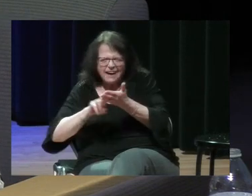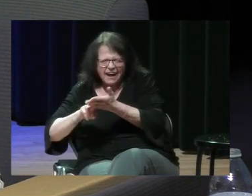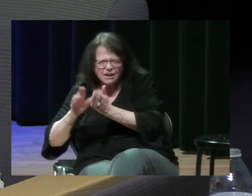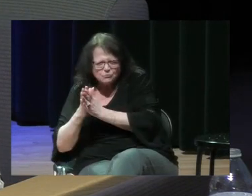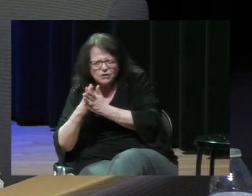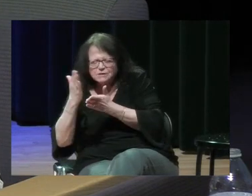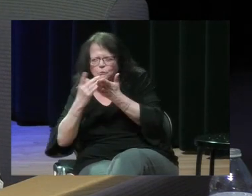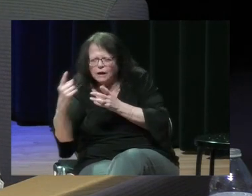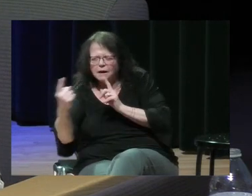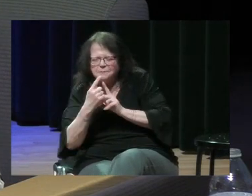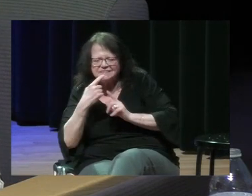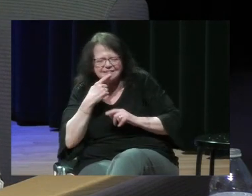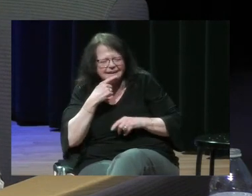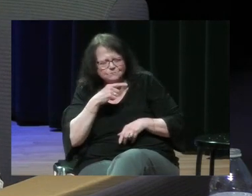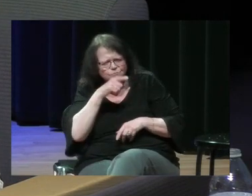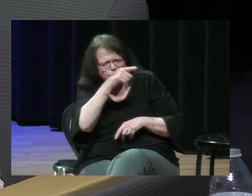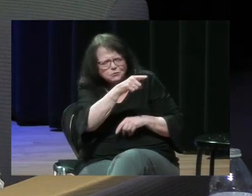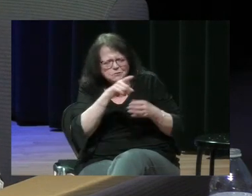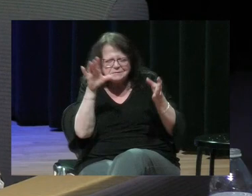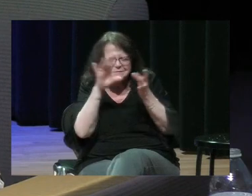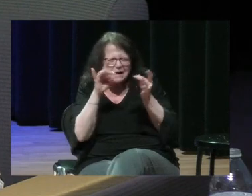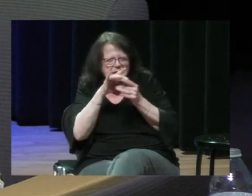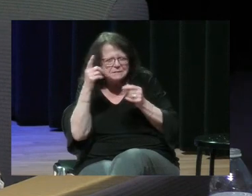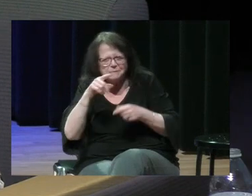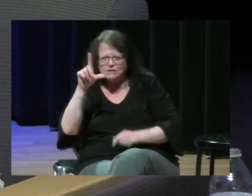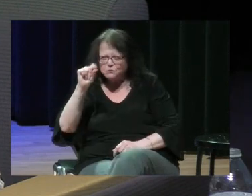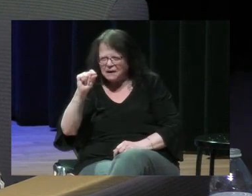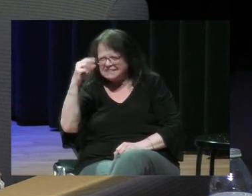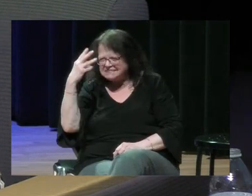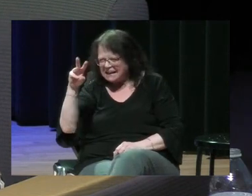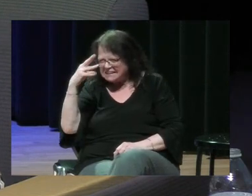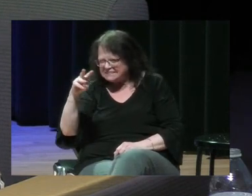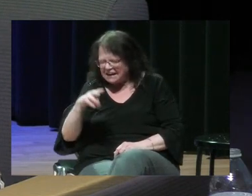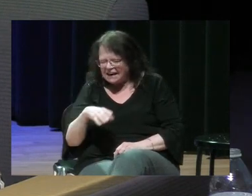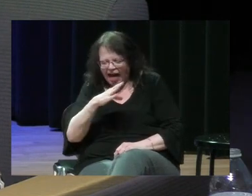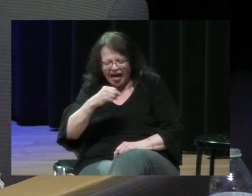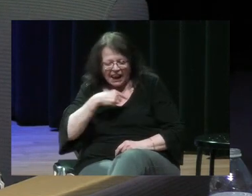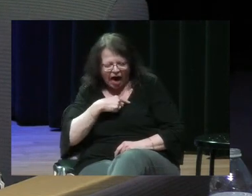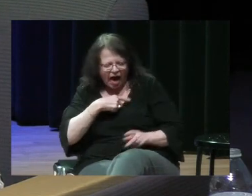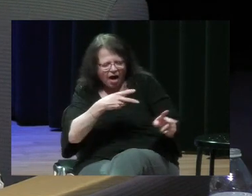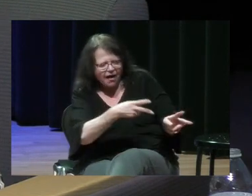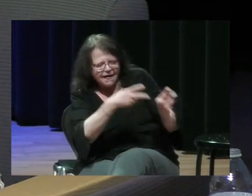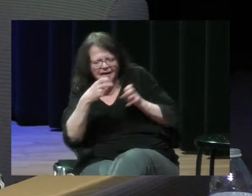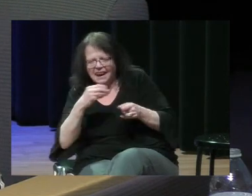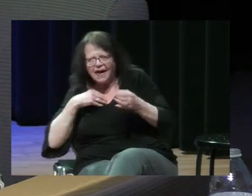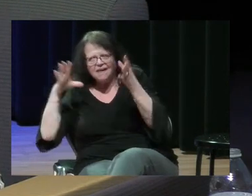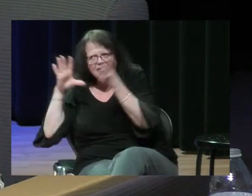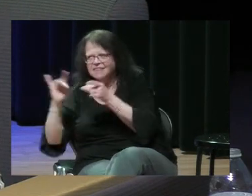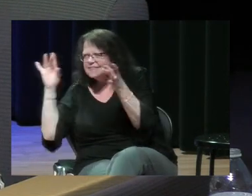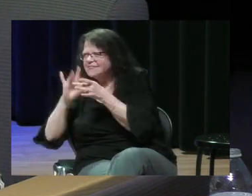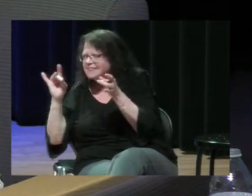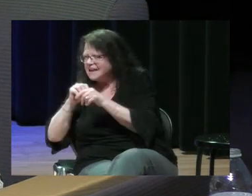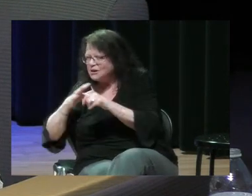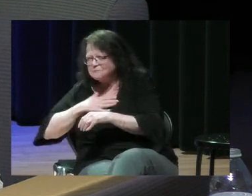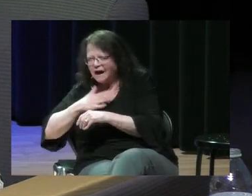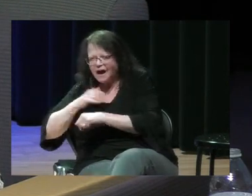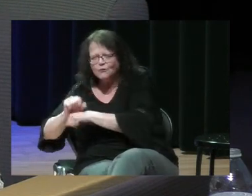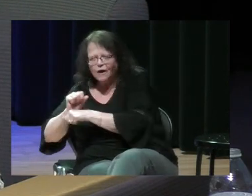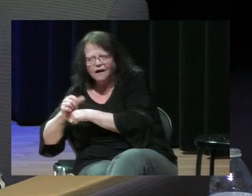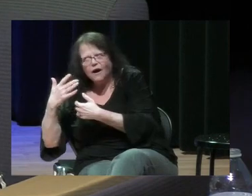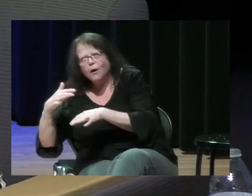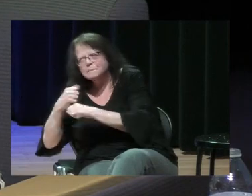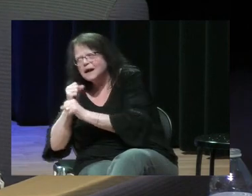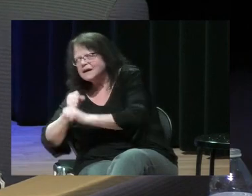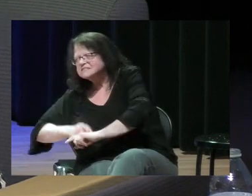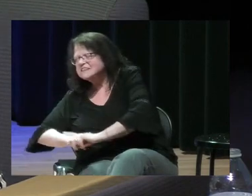And I have said it to myself at work so many times, and it's made such a difference. And sometimes it'll have nothing to do with politics. You know, it'll be